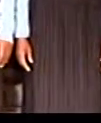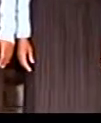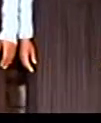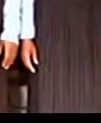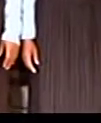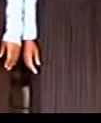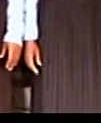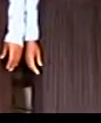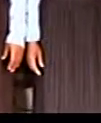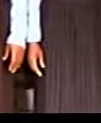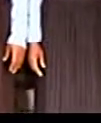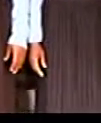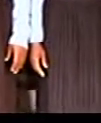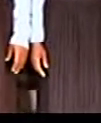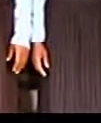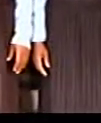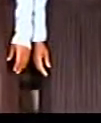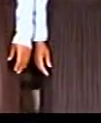your